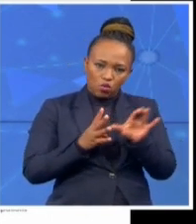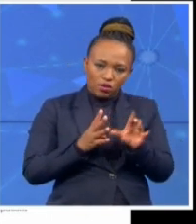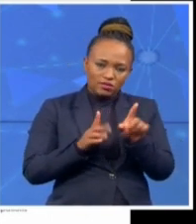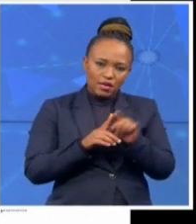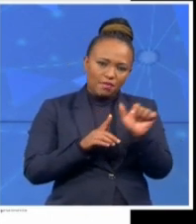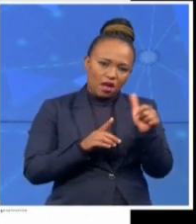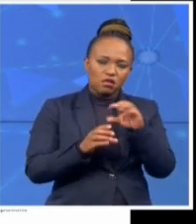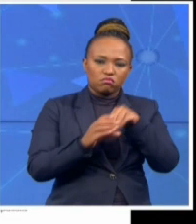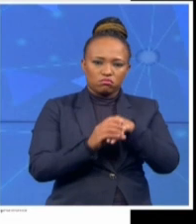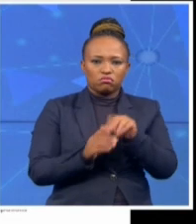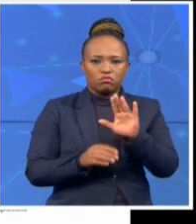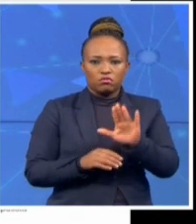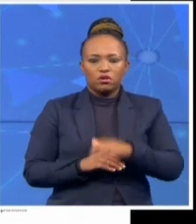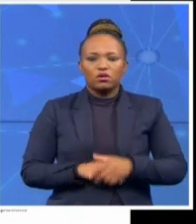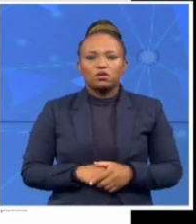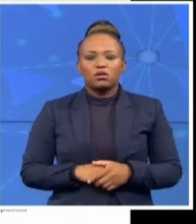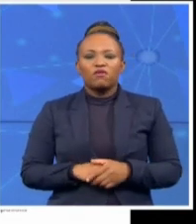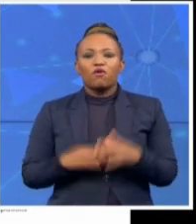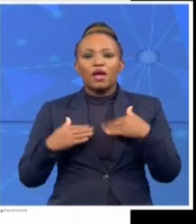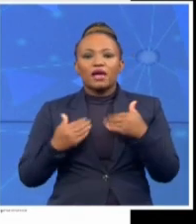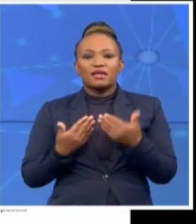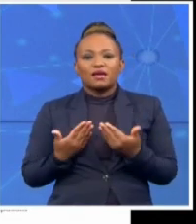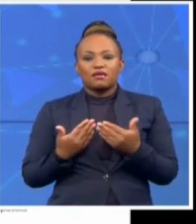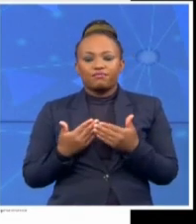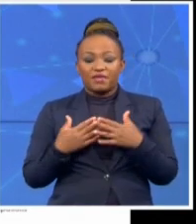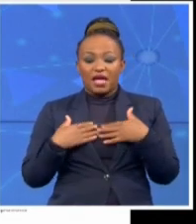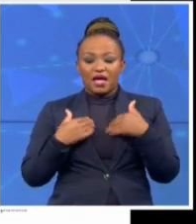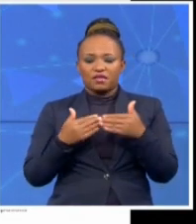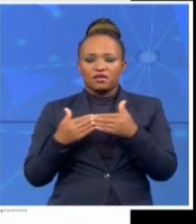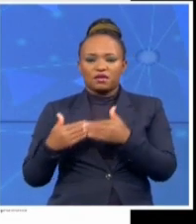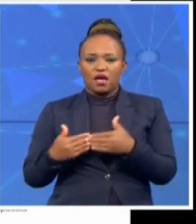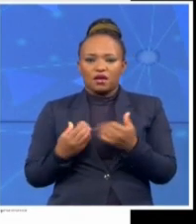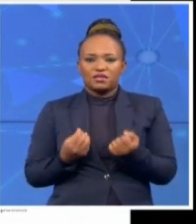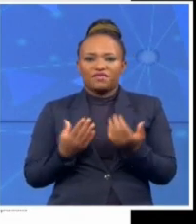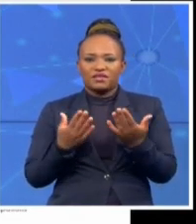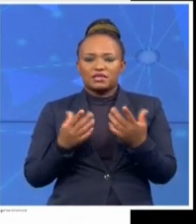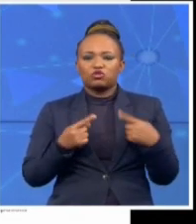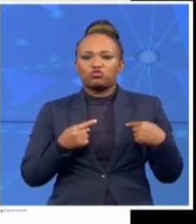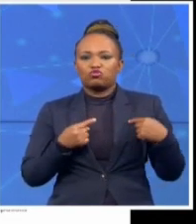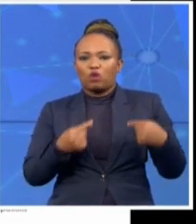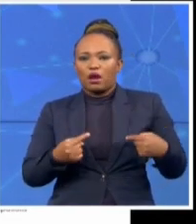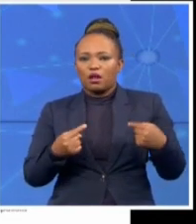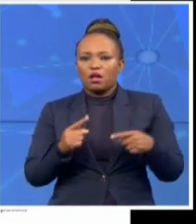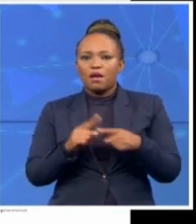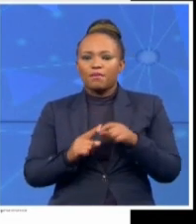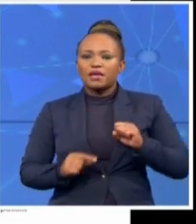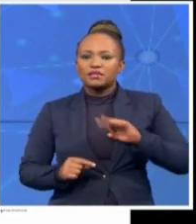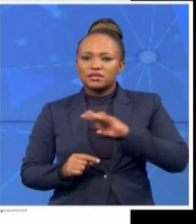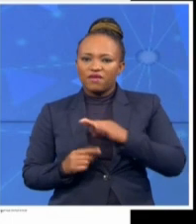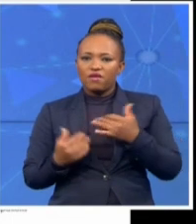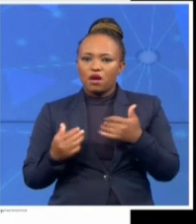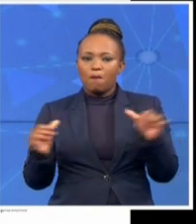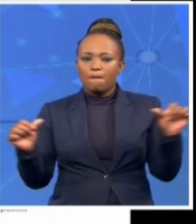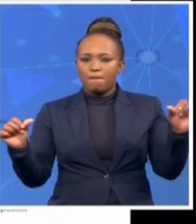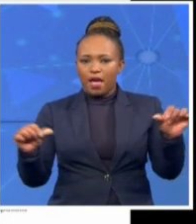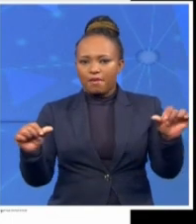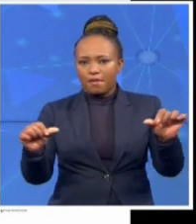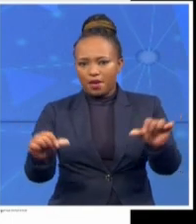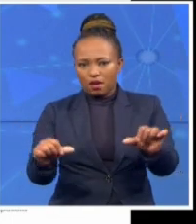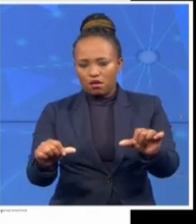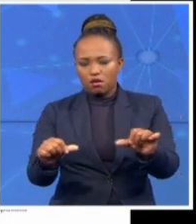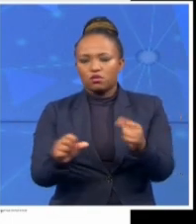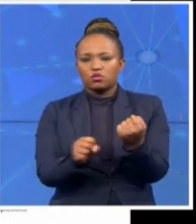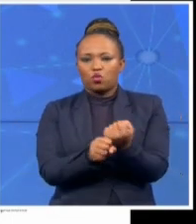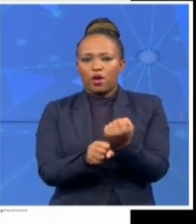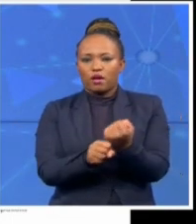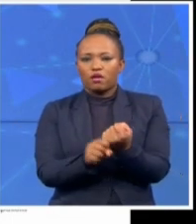services, but a lot of staff are now returning back to duty as they come out of isolation. So we expect this situation to